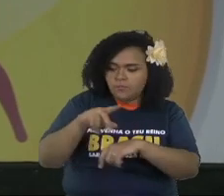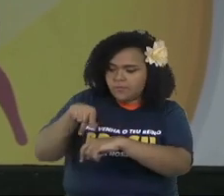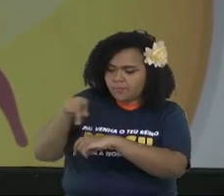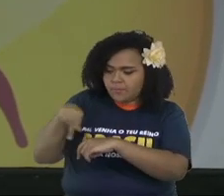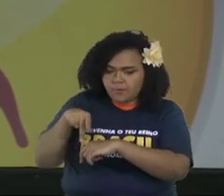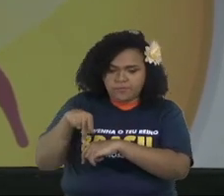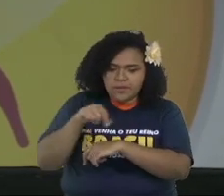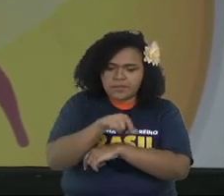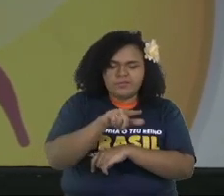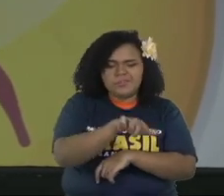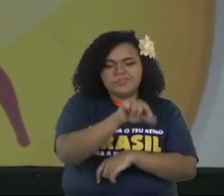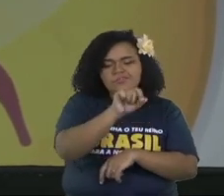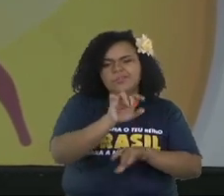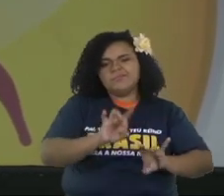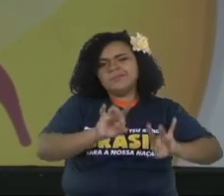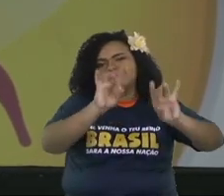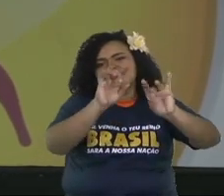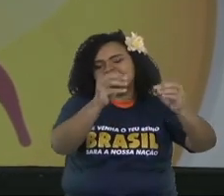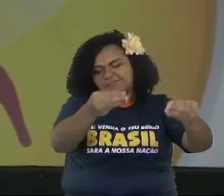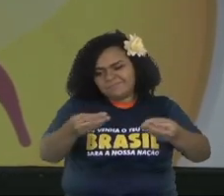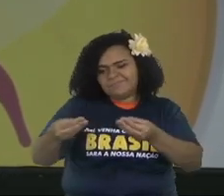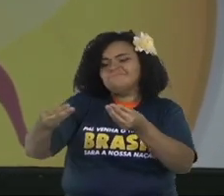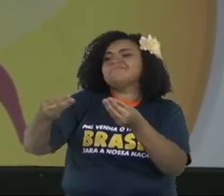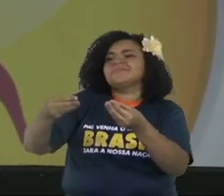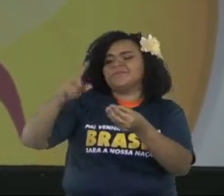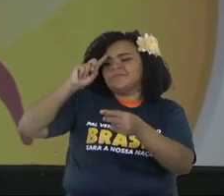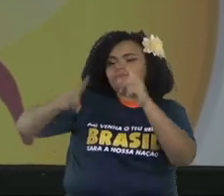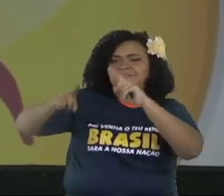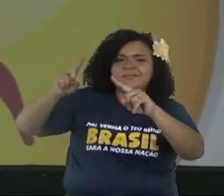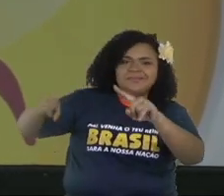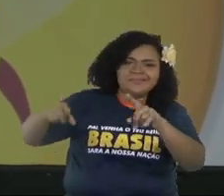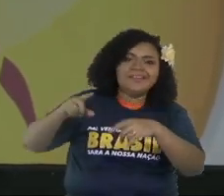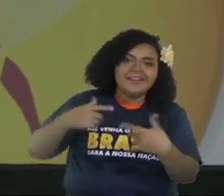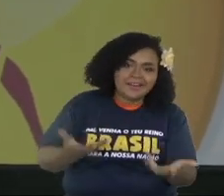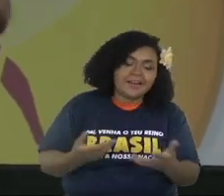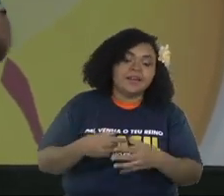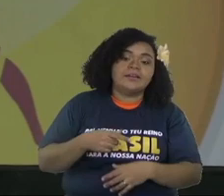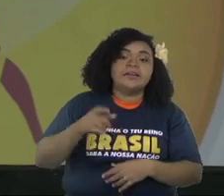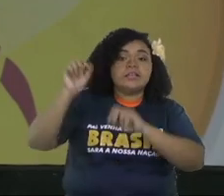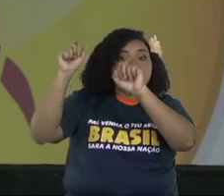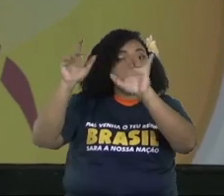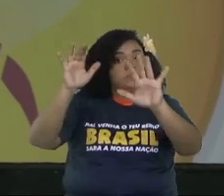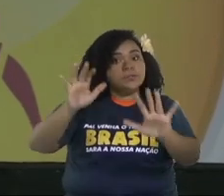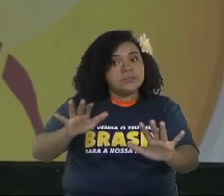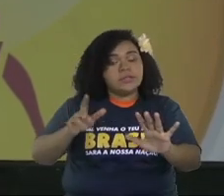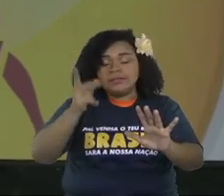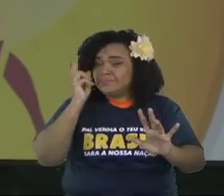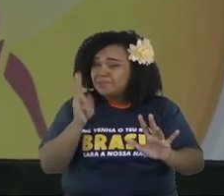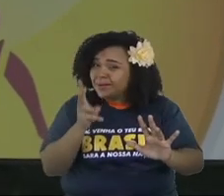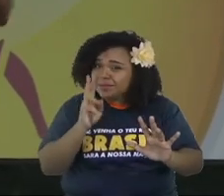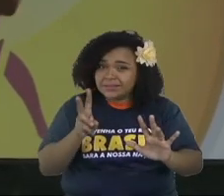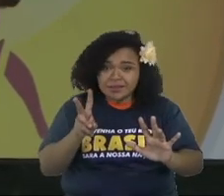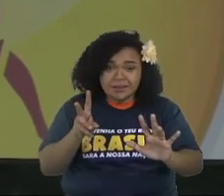all these blessings shall come upon you and overtake you